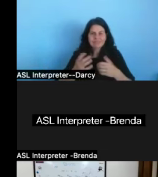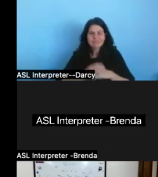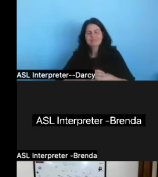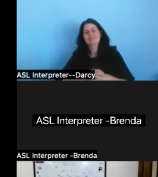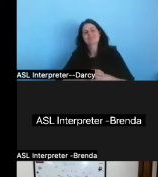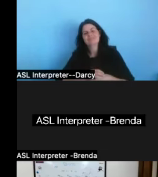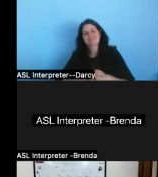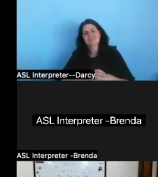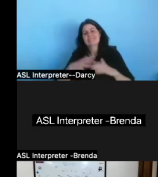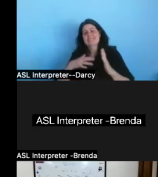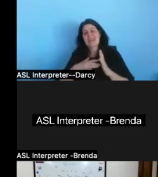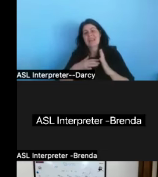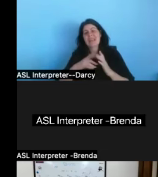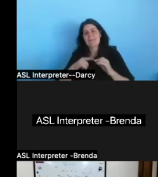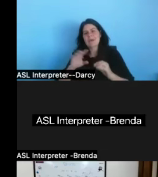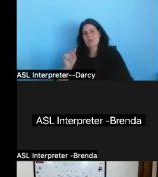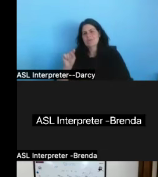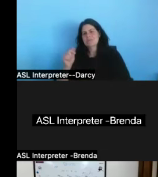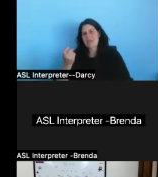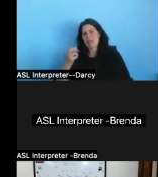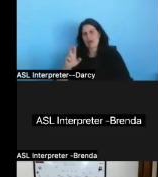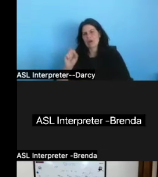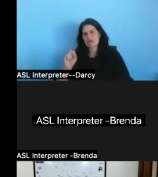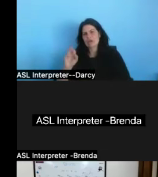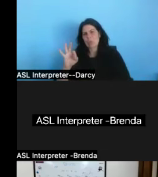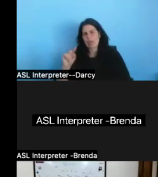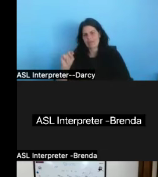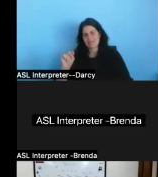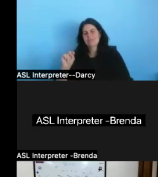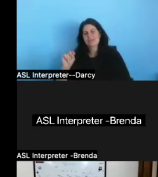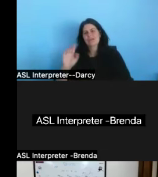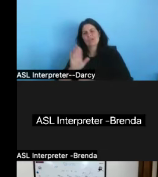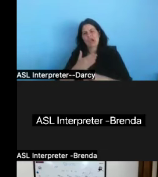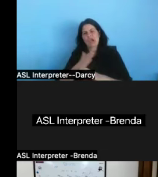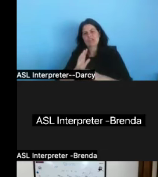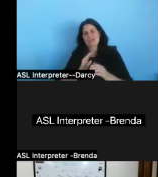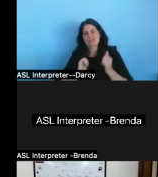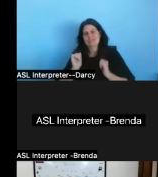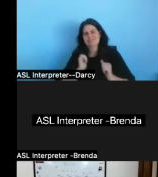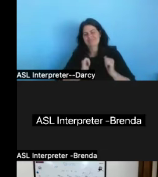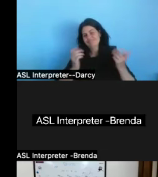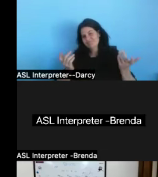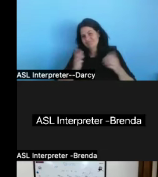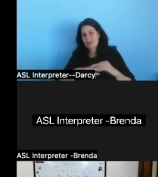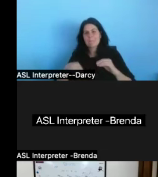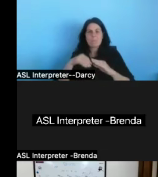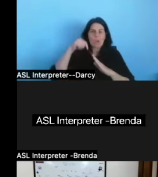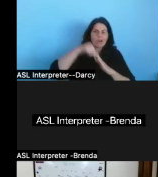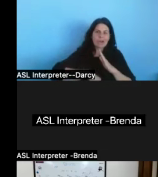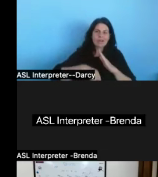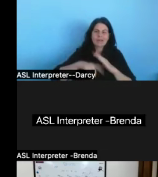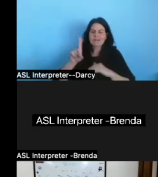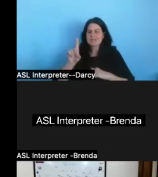our study on the Taylor Swift concerts in a nutshell. There's a lot more details in our paper if you're